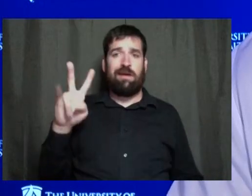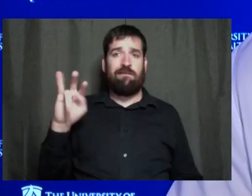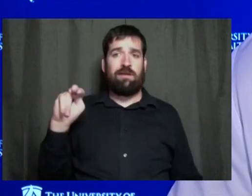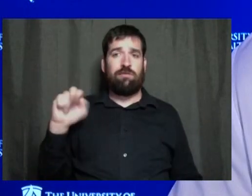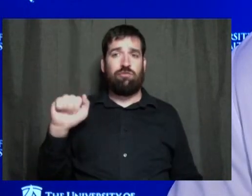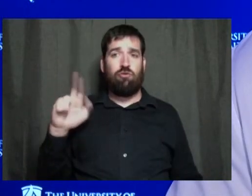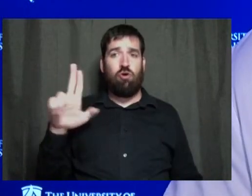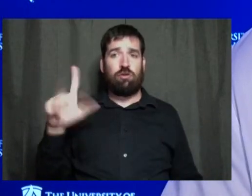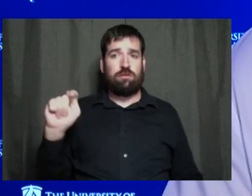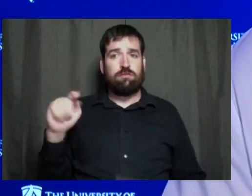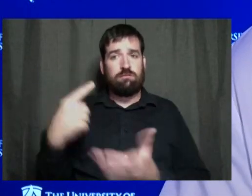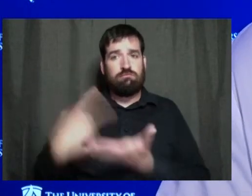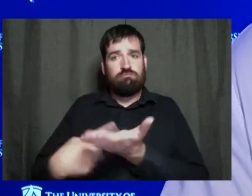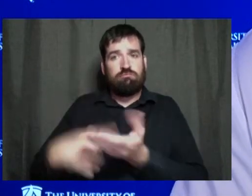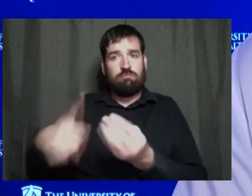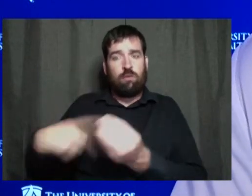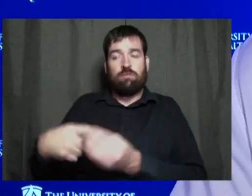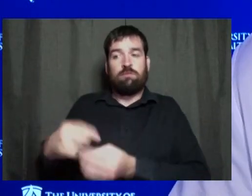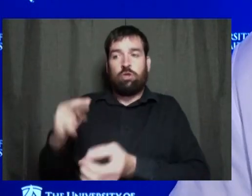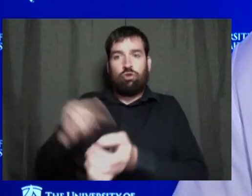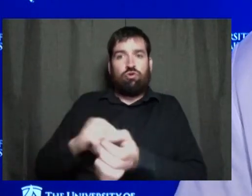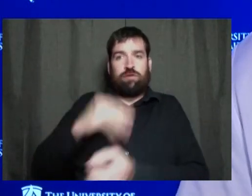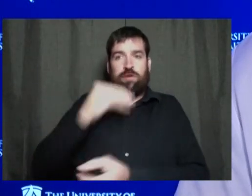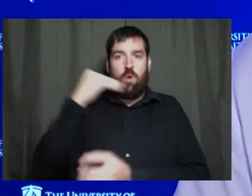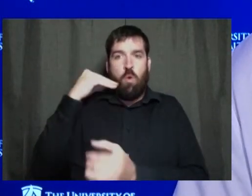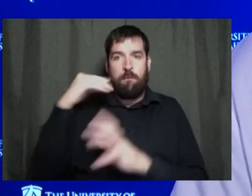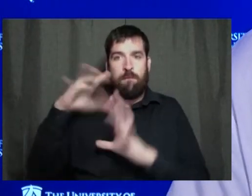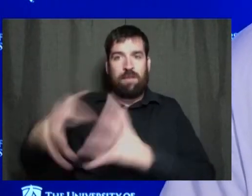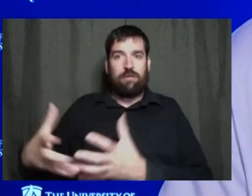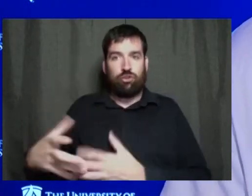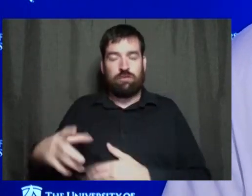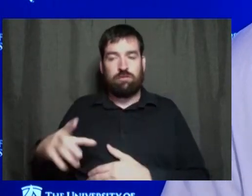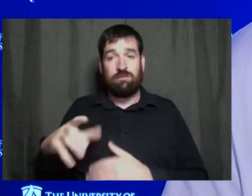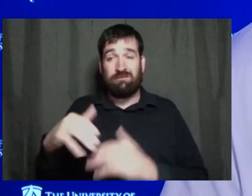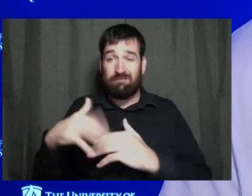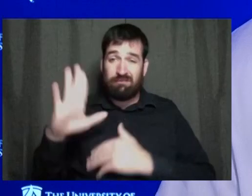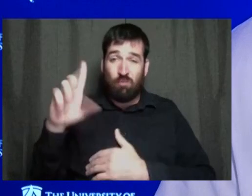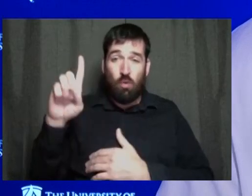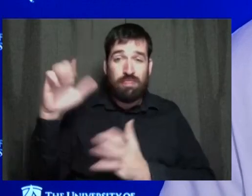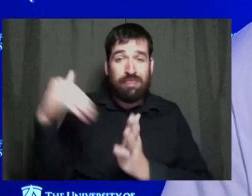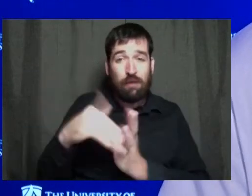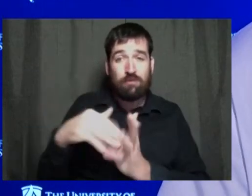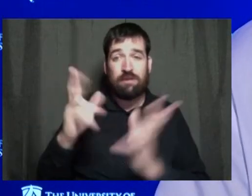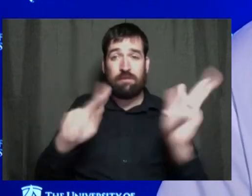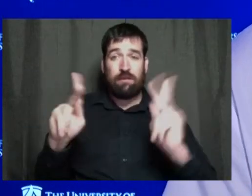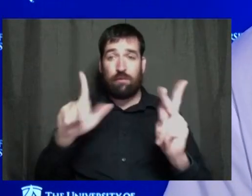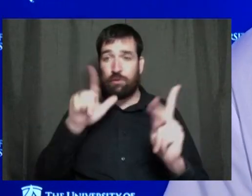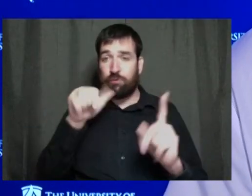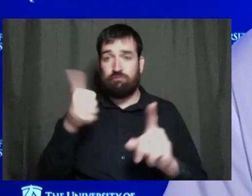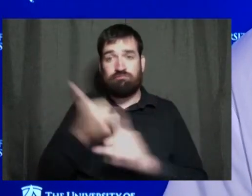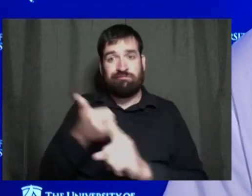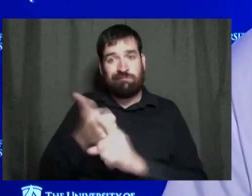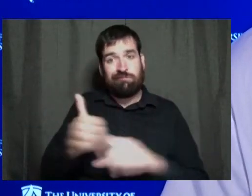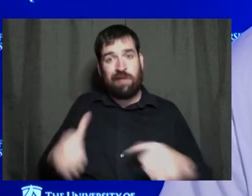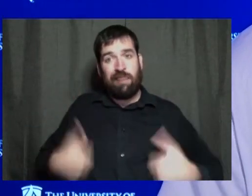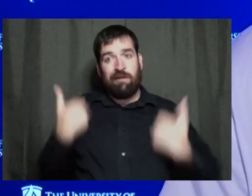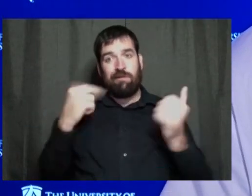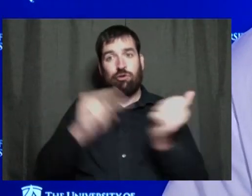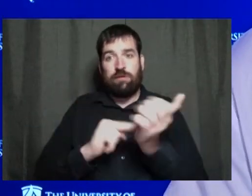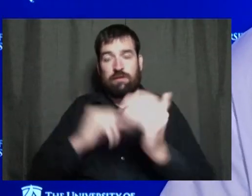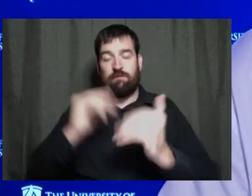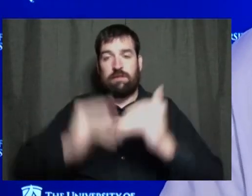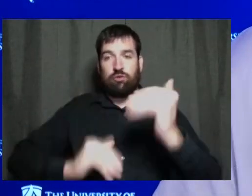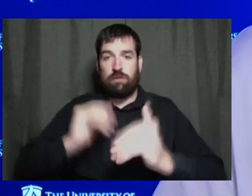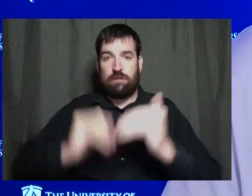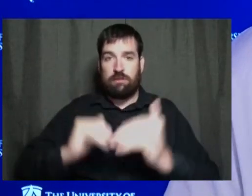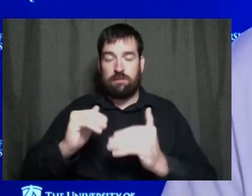the nursing home population, we know that 1,000 or more people who live in nursing facilities in the United States in